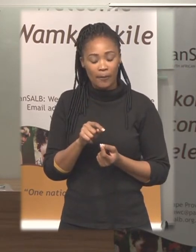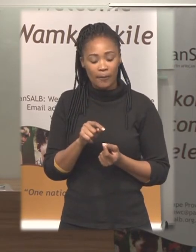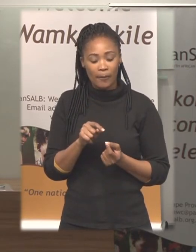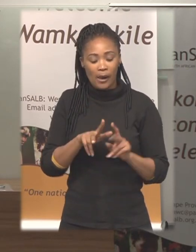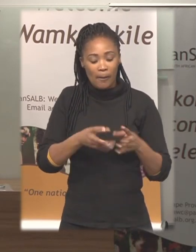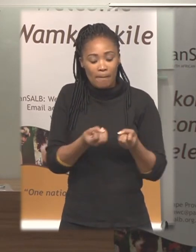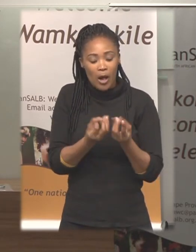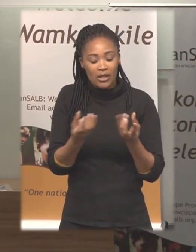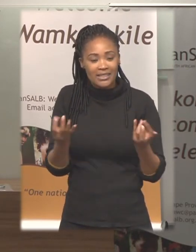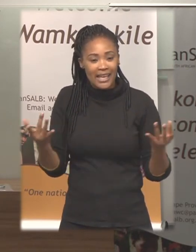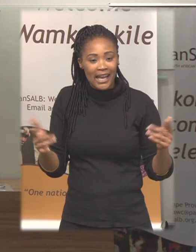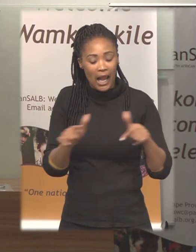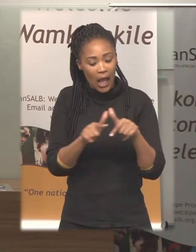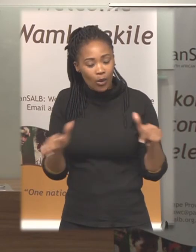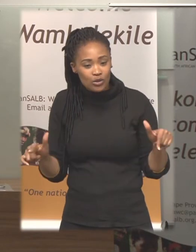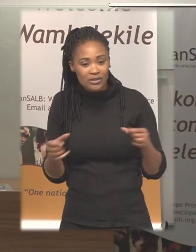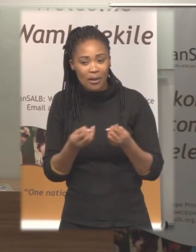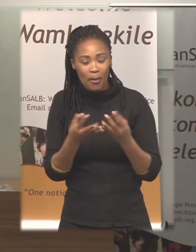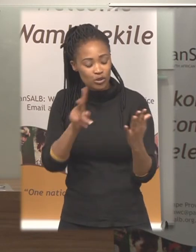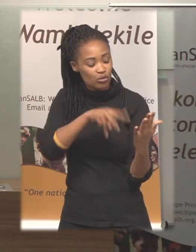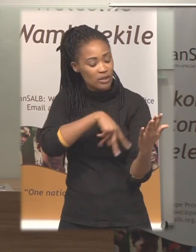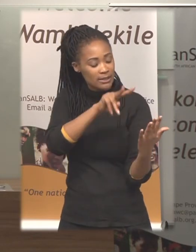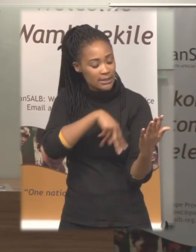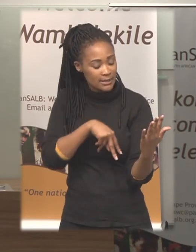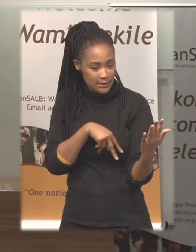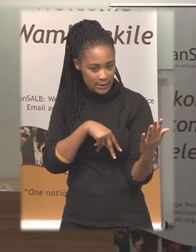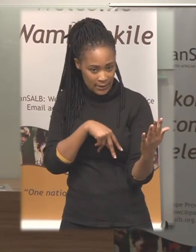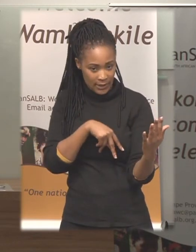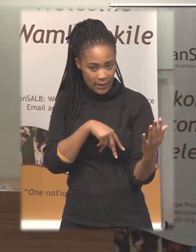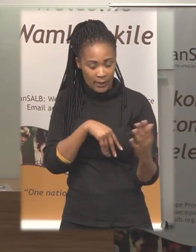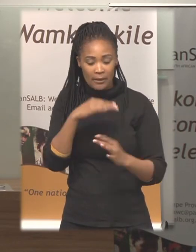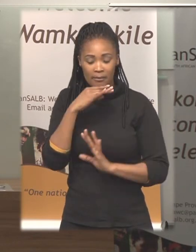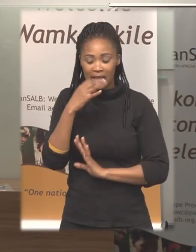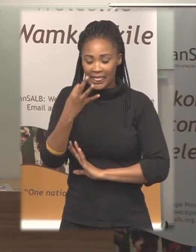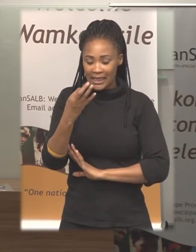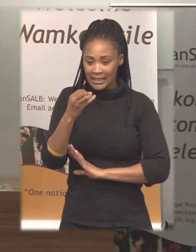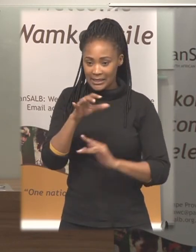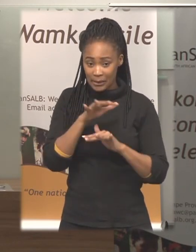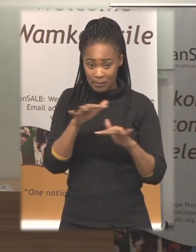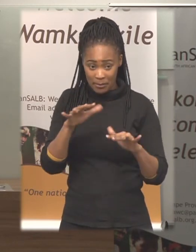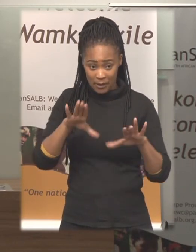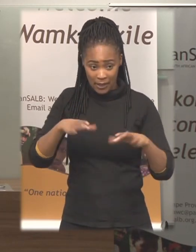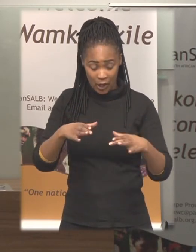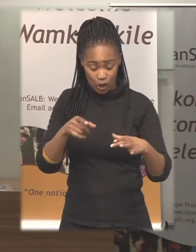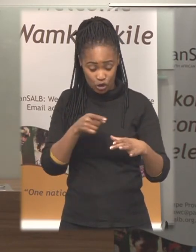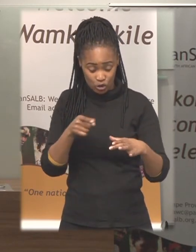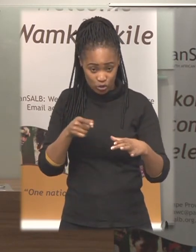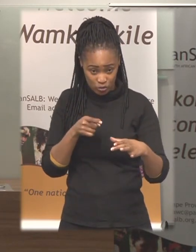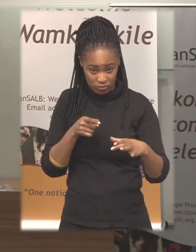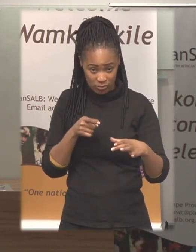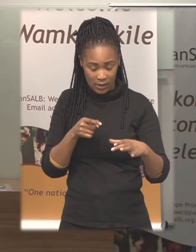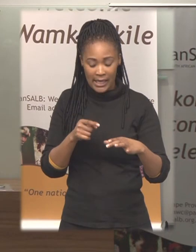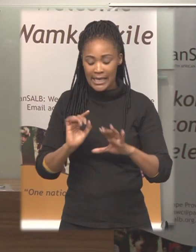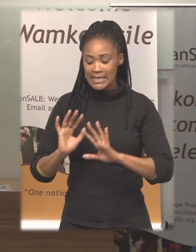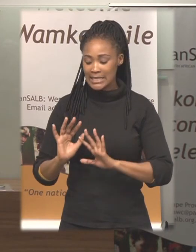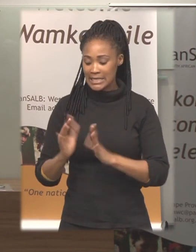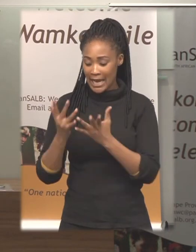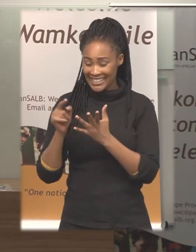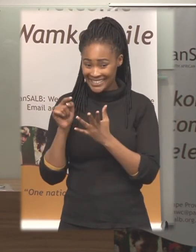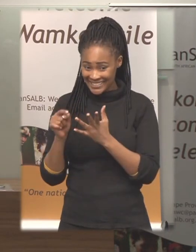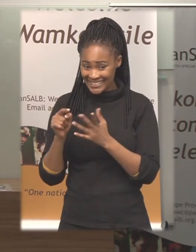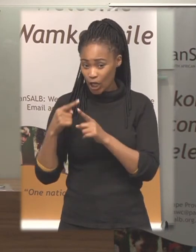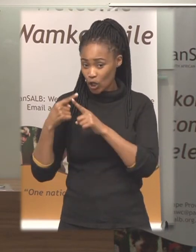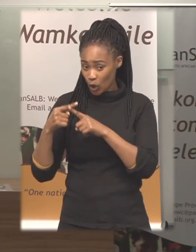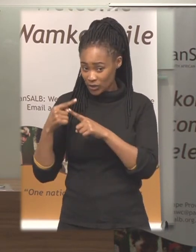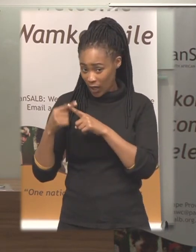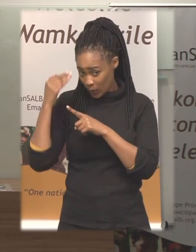multiliteracies. And about, of the 30 people in that class, 10 have isiXhosa in their